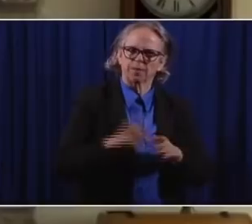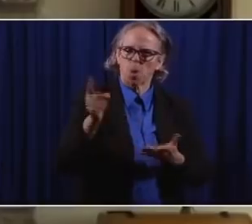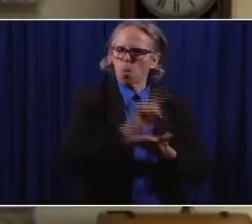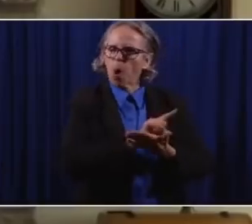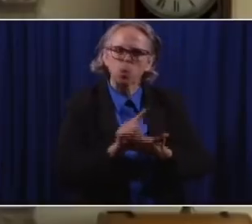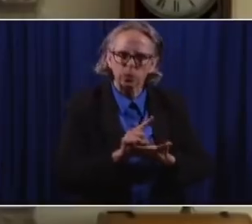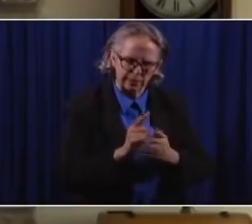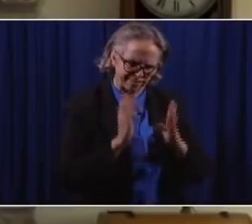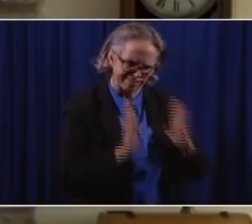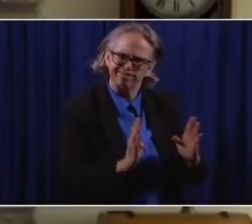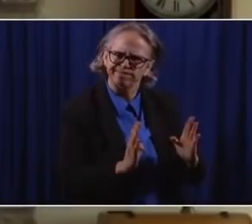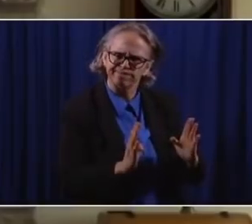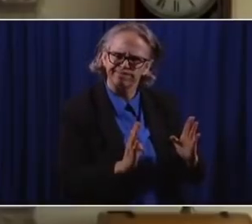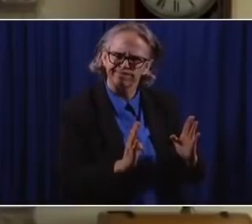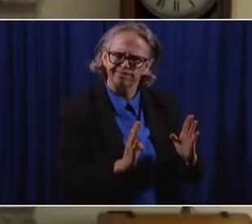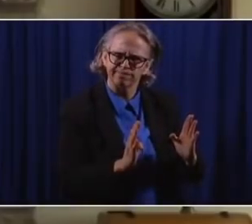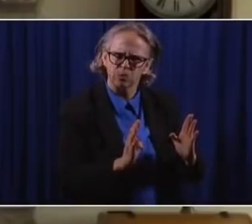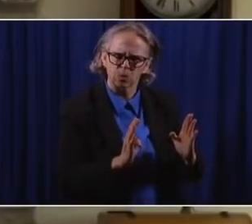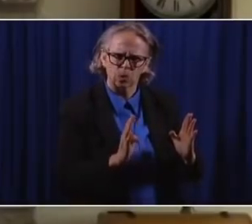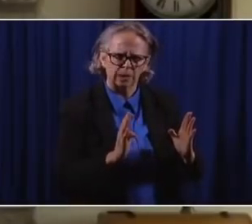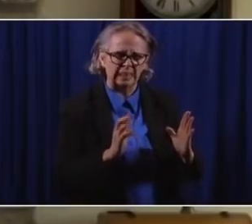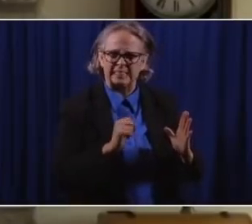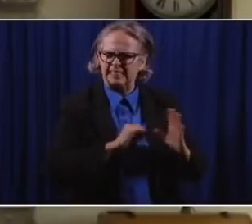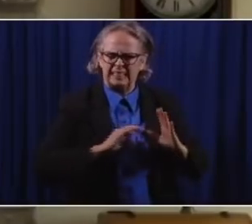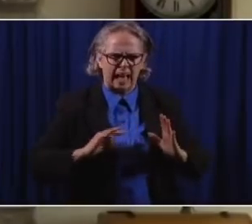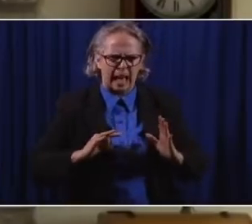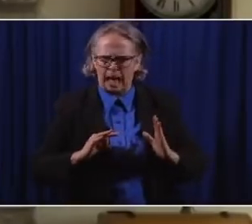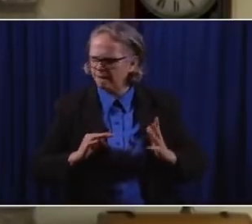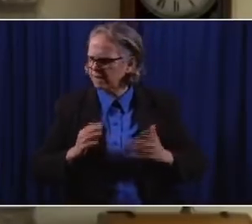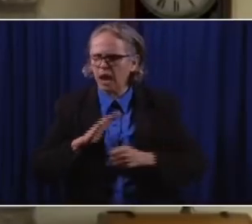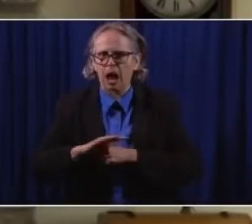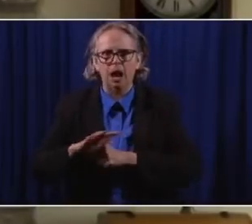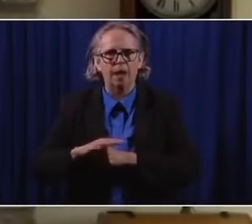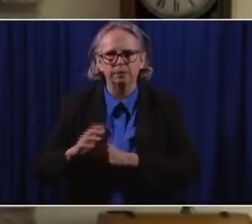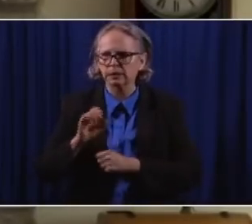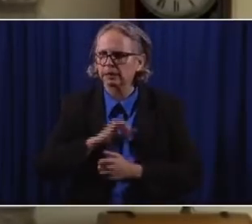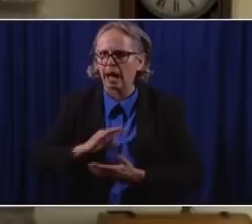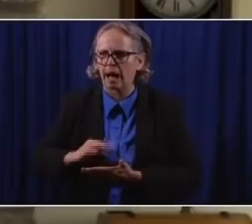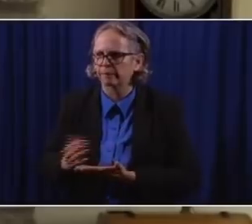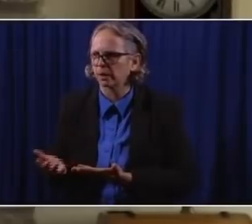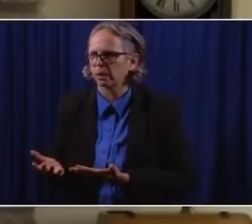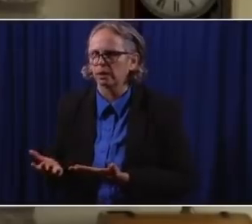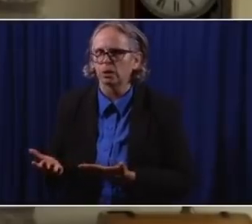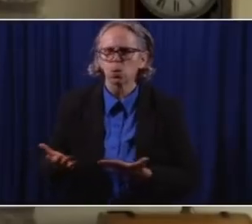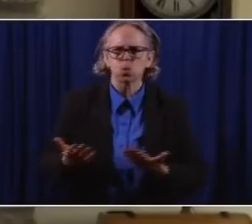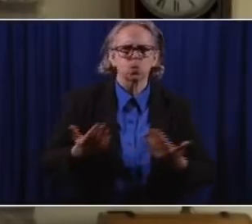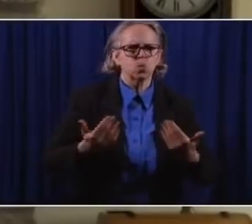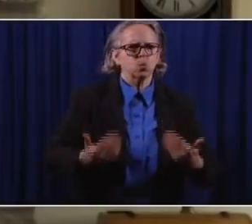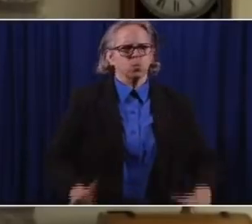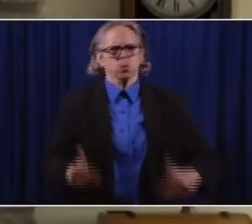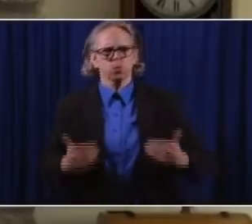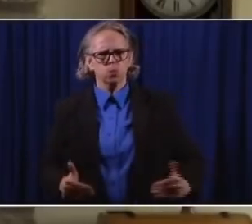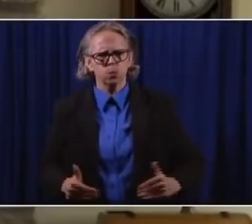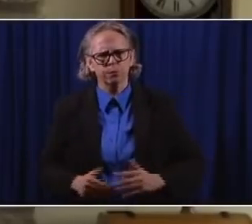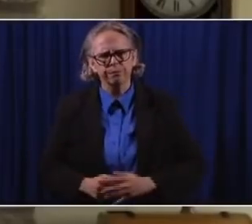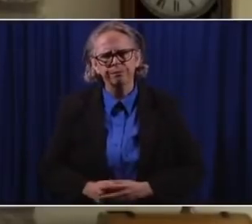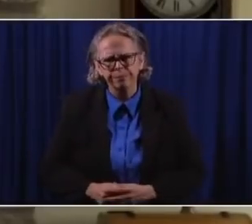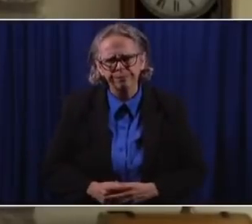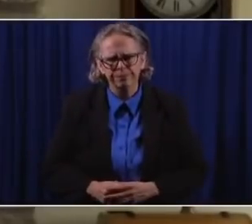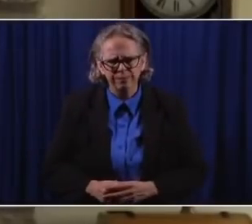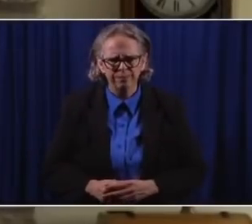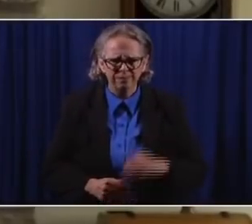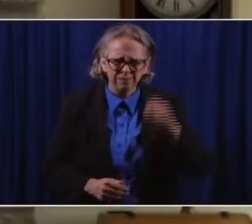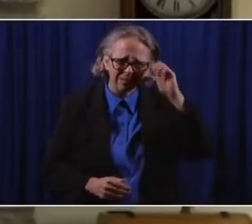with staffing, not having enough staff. Let me turn to flu vaccines. I want to tell you a good